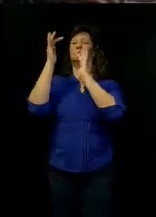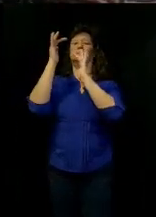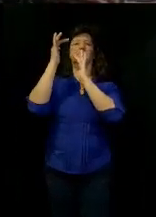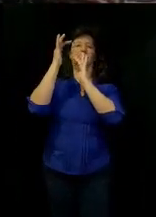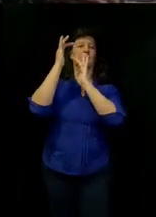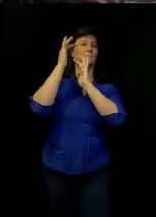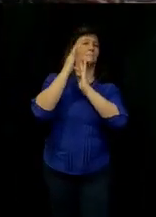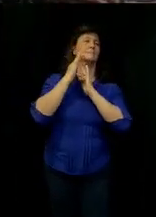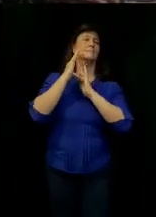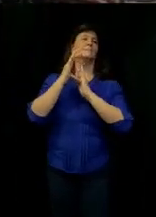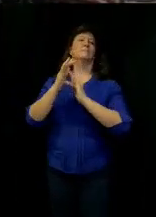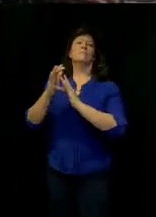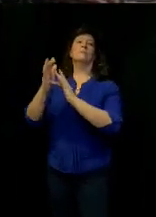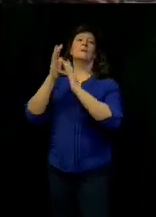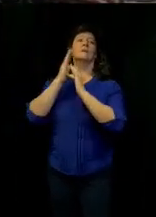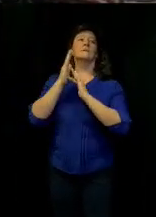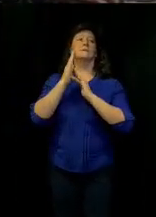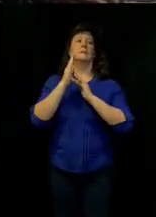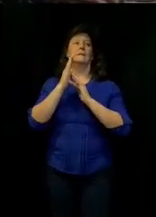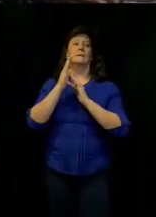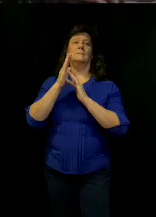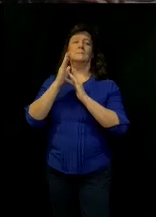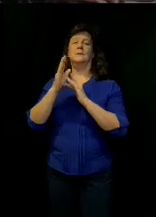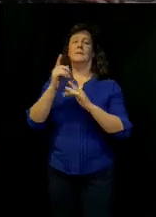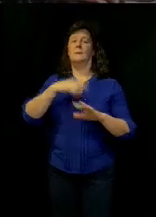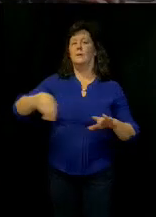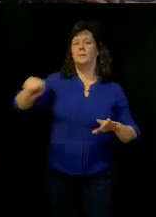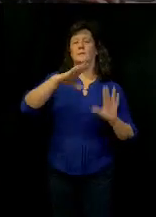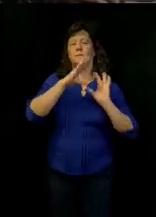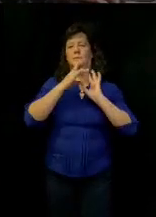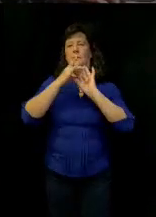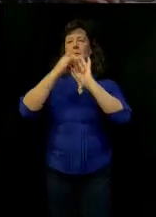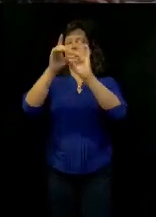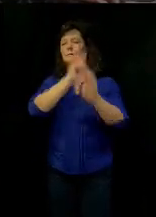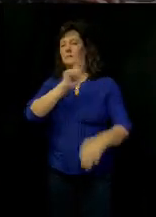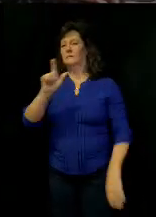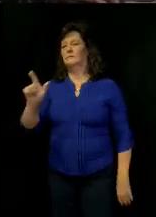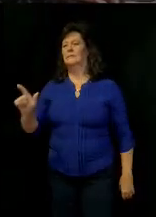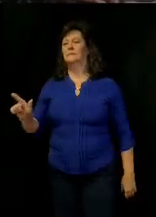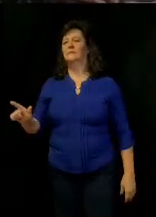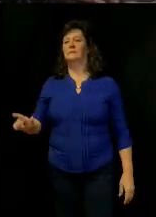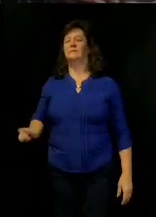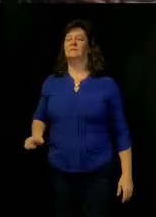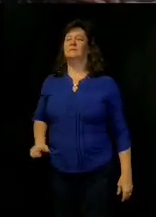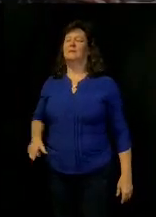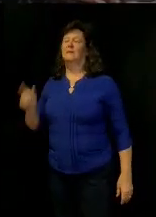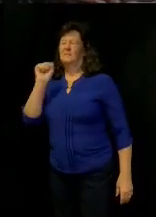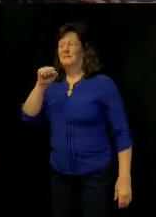Because we belong to the Lord.